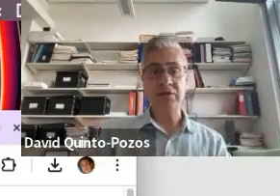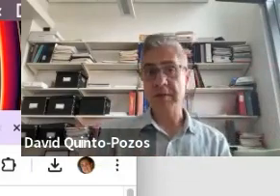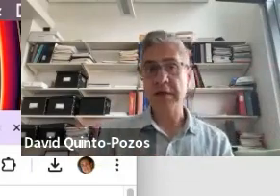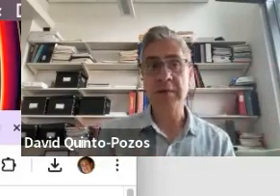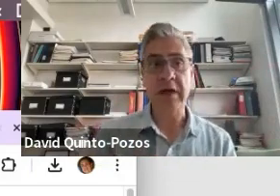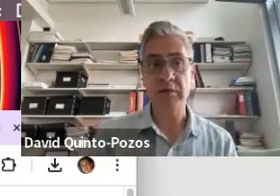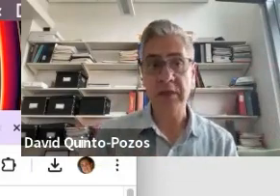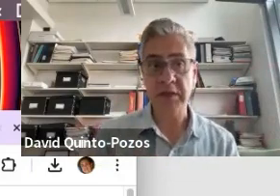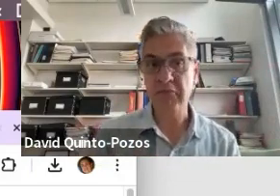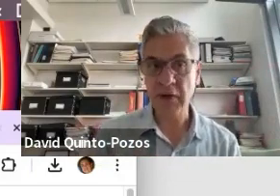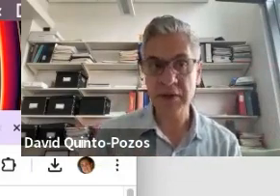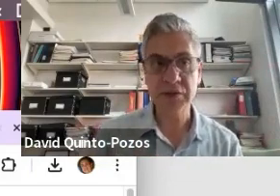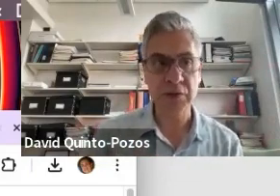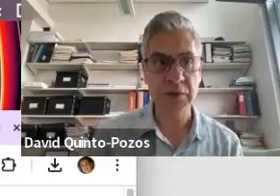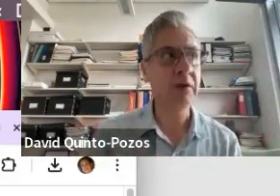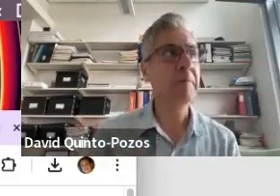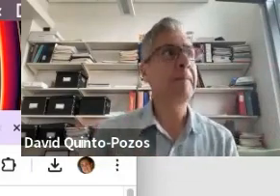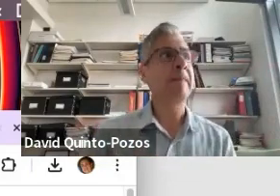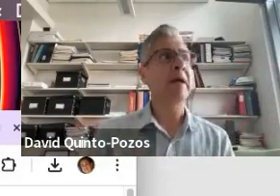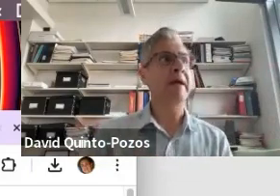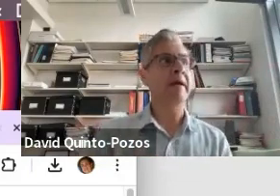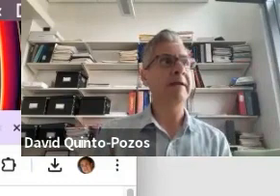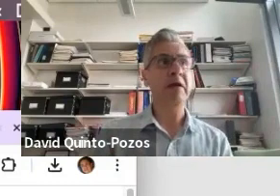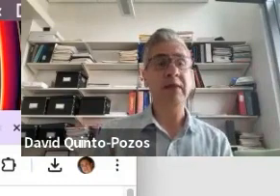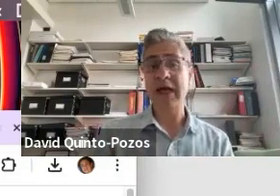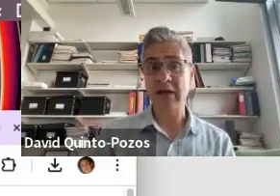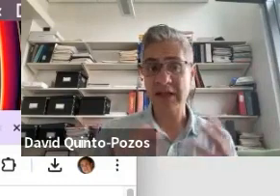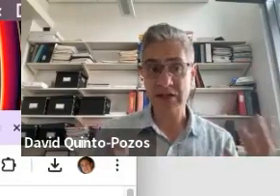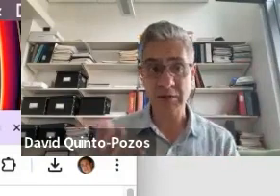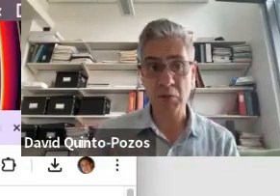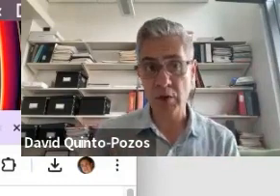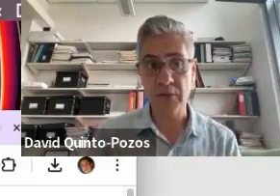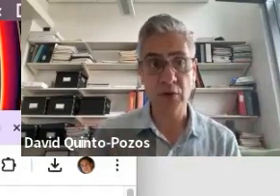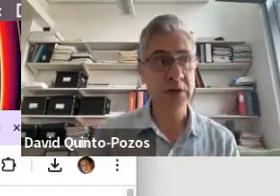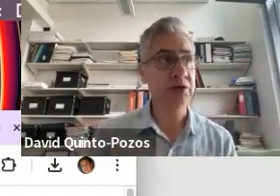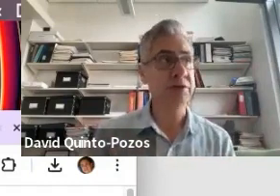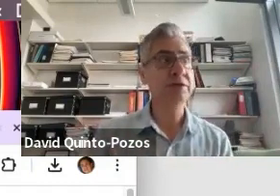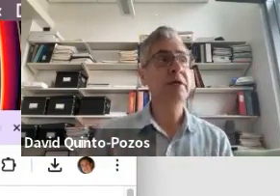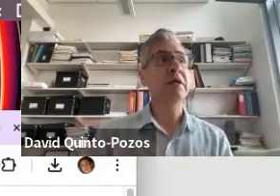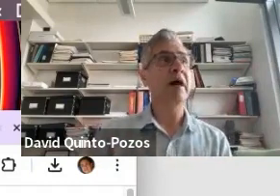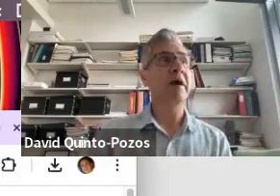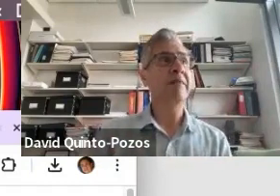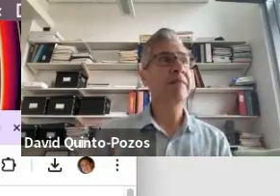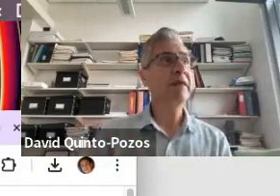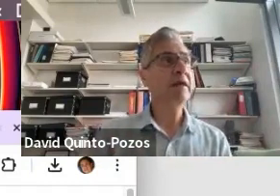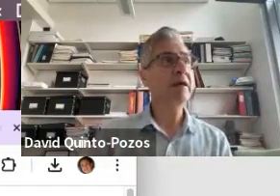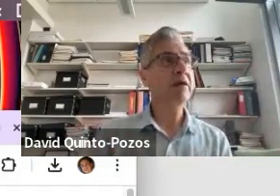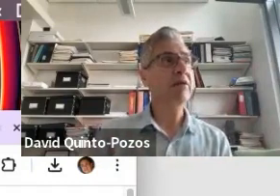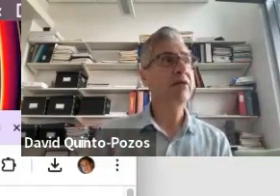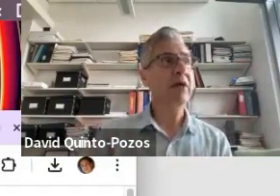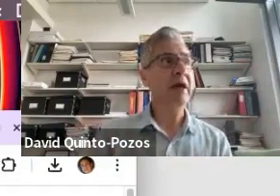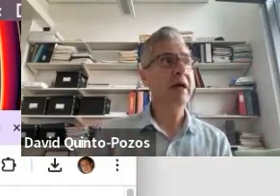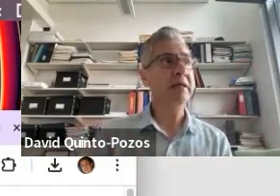but that should be coming out very soon here, and then that'll answer more of your questions. I